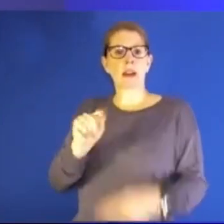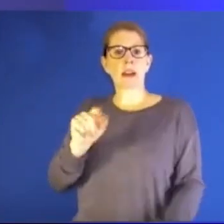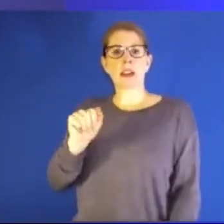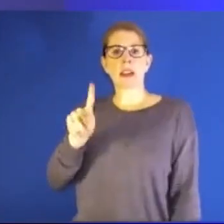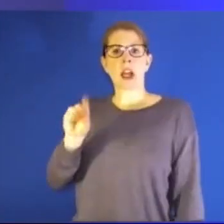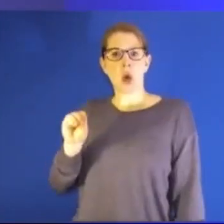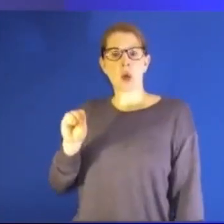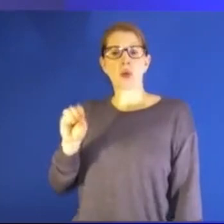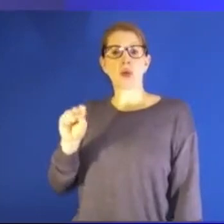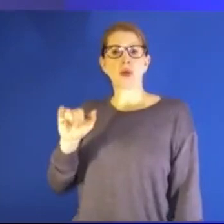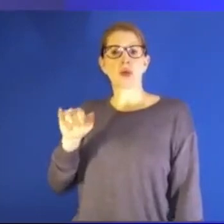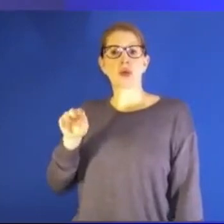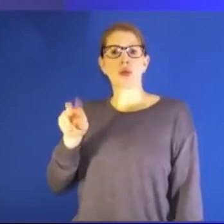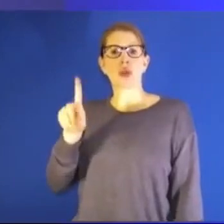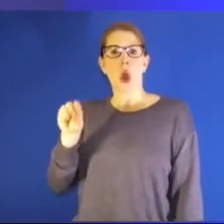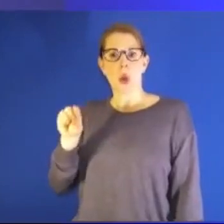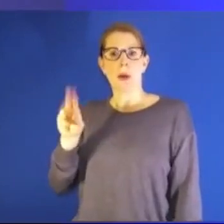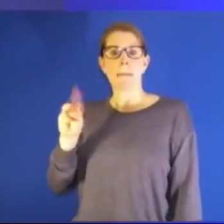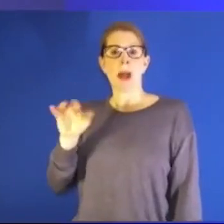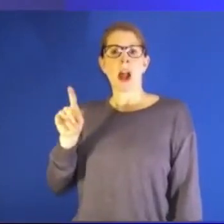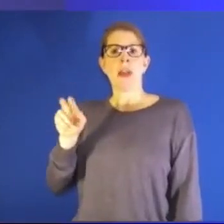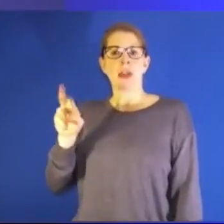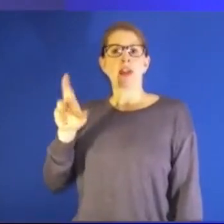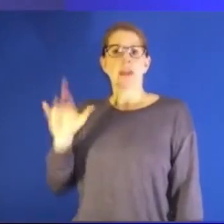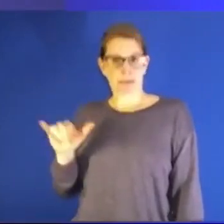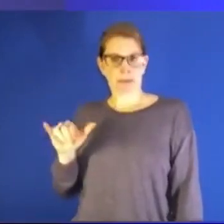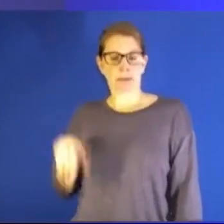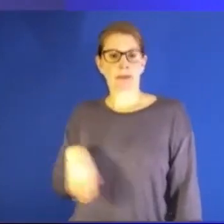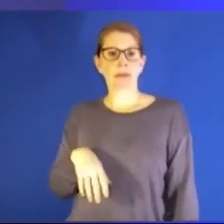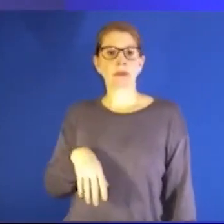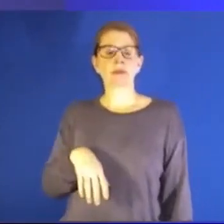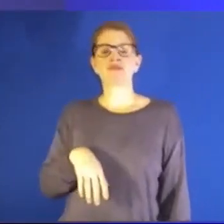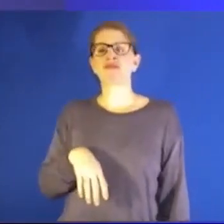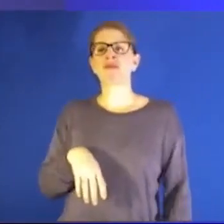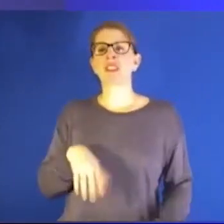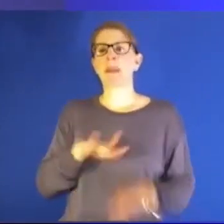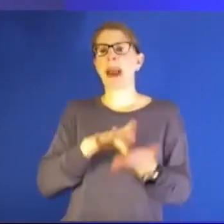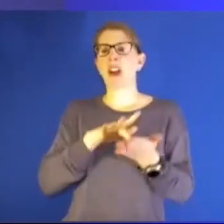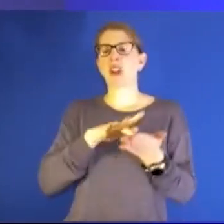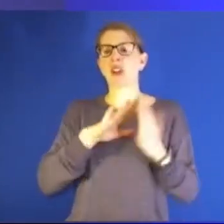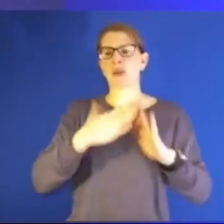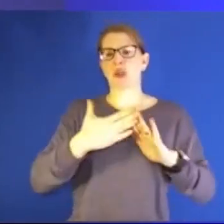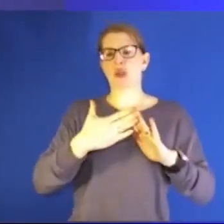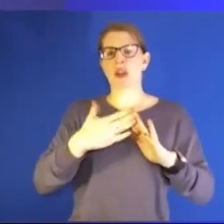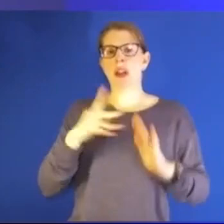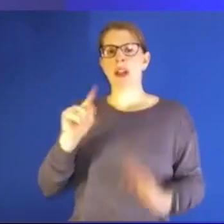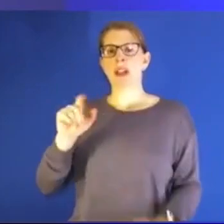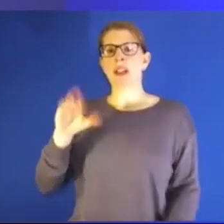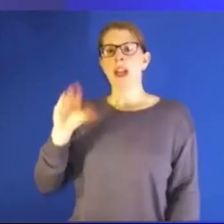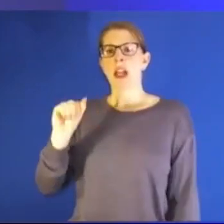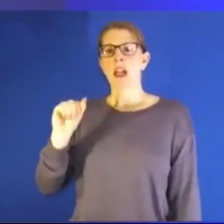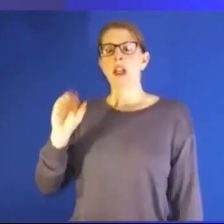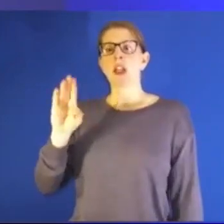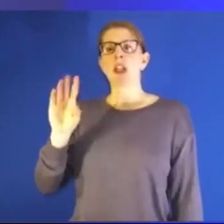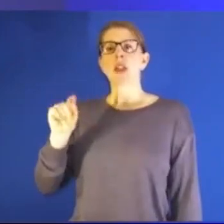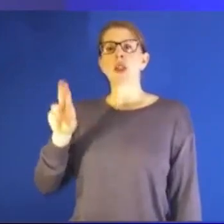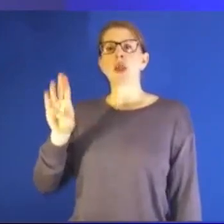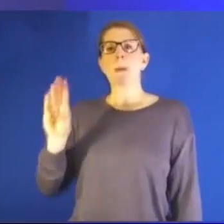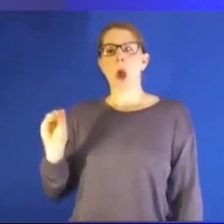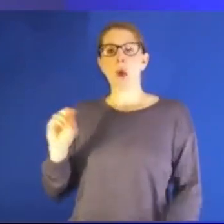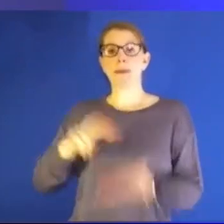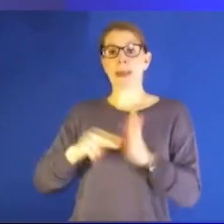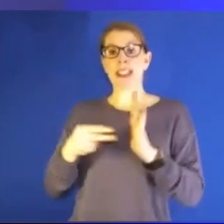still referred to that amongst the medical community, but Takotsubo simply stands for or means